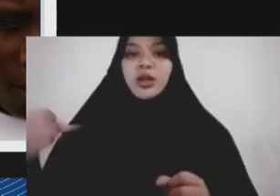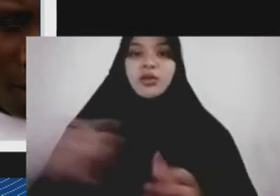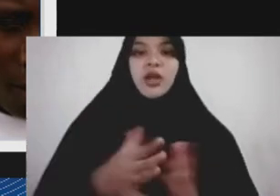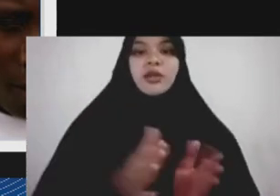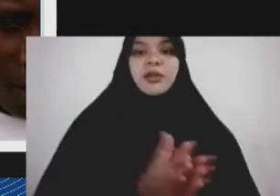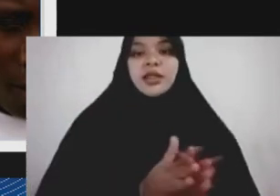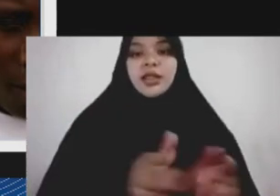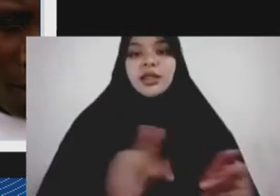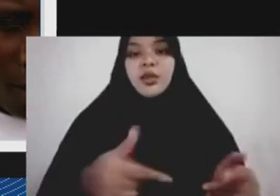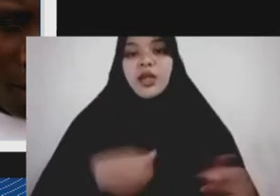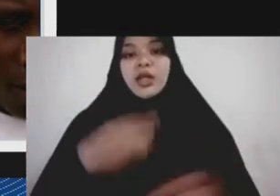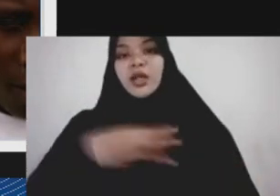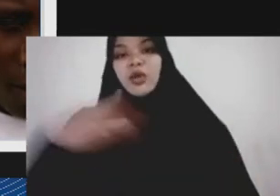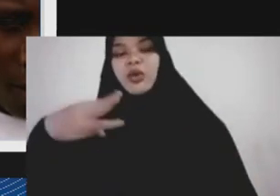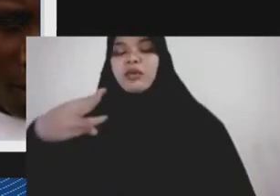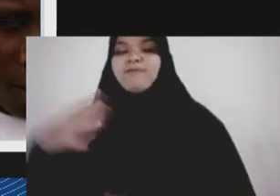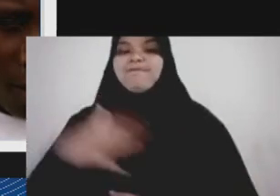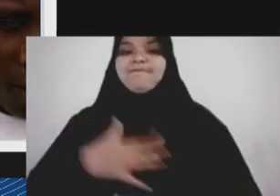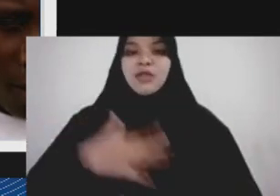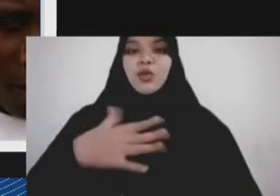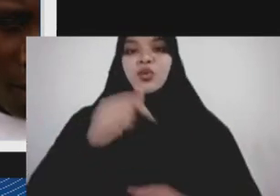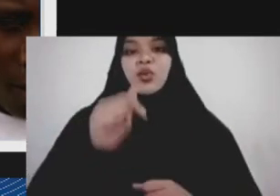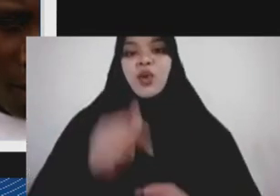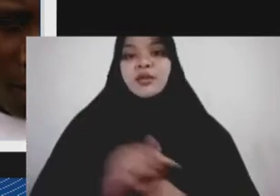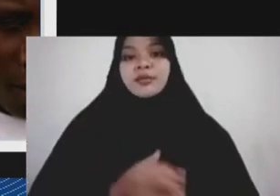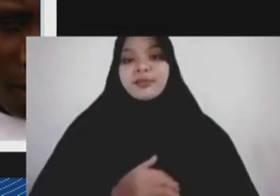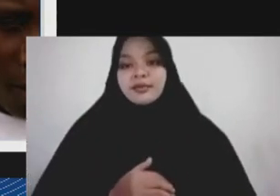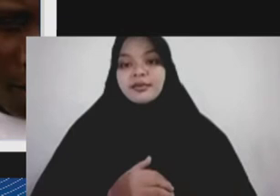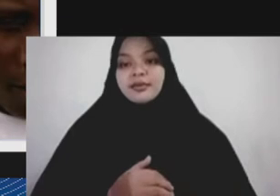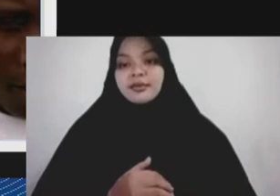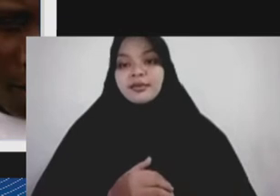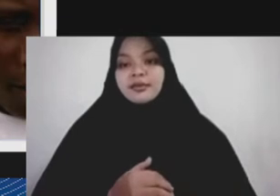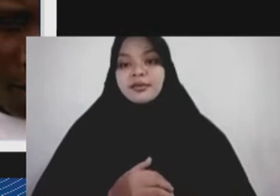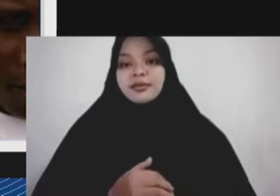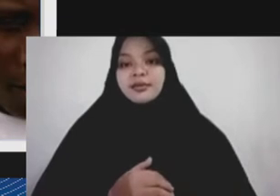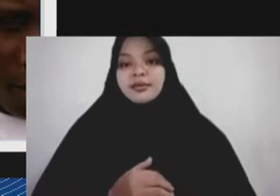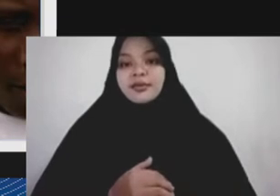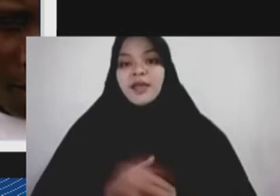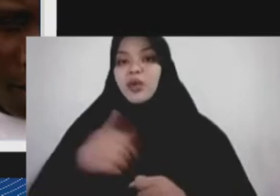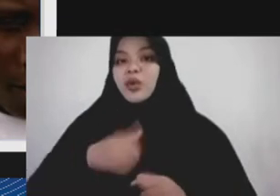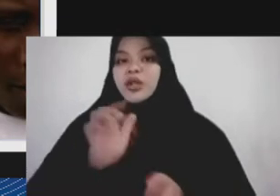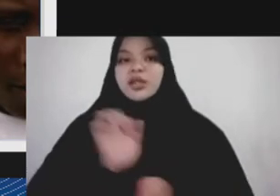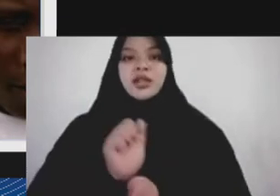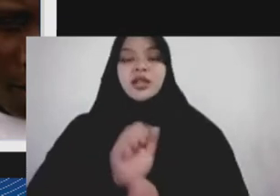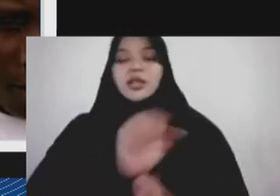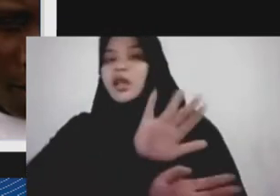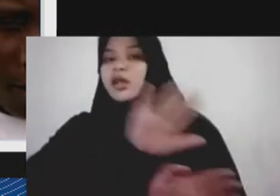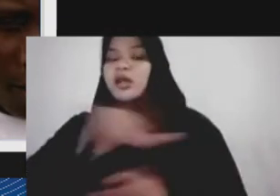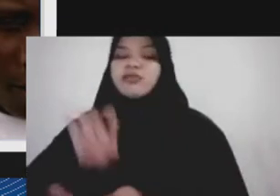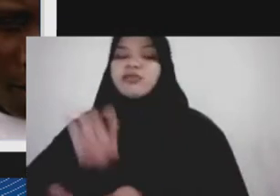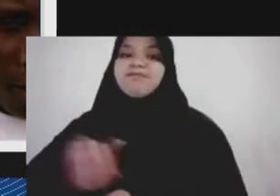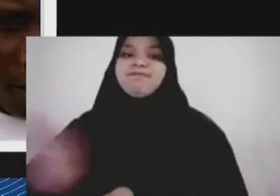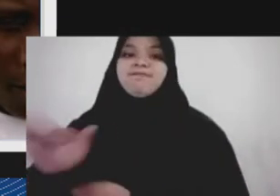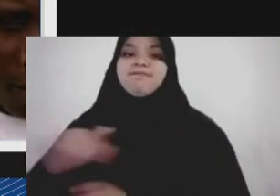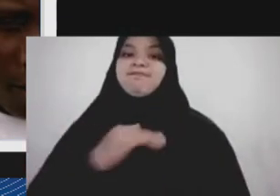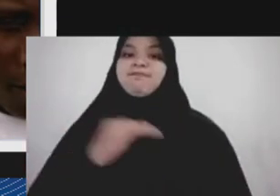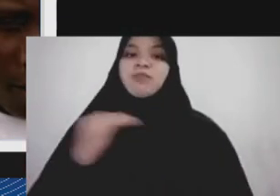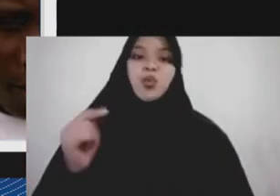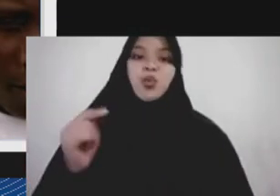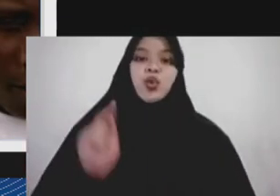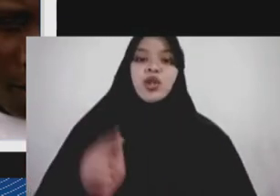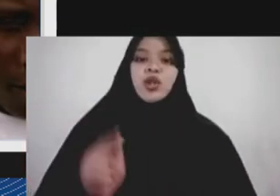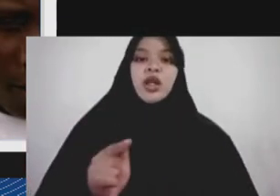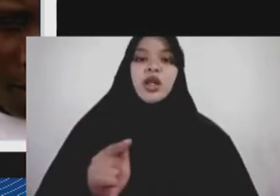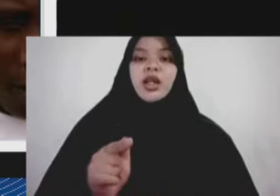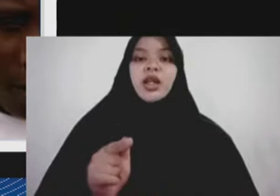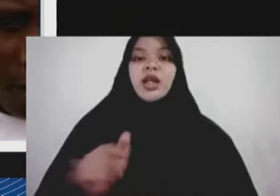occurred where businesses and jobs have been eliminated. I wanted to also showcase that this issue is not